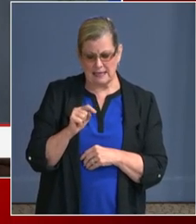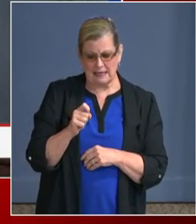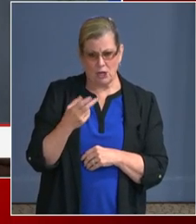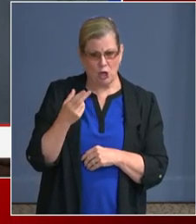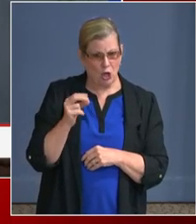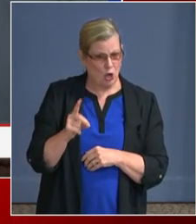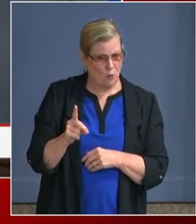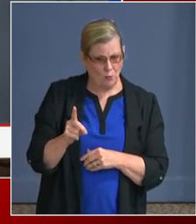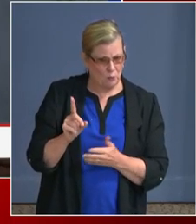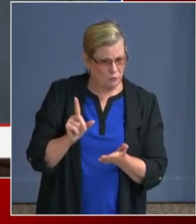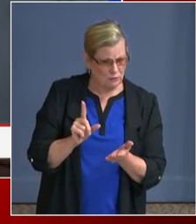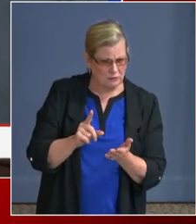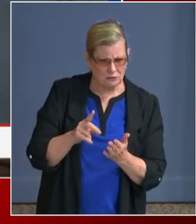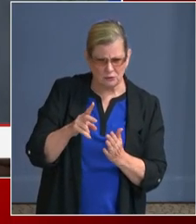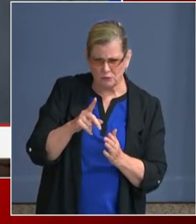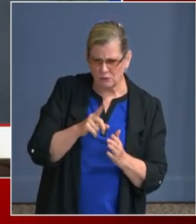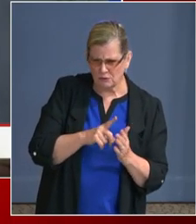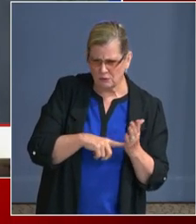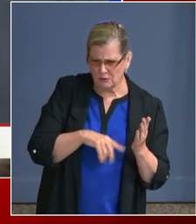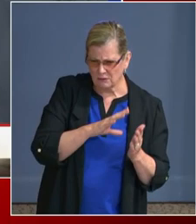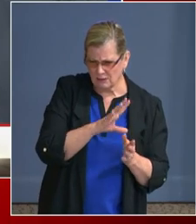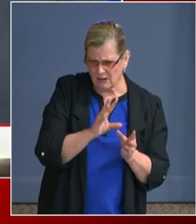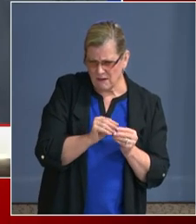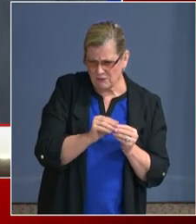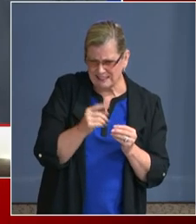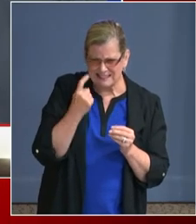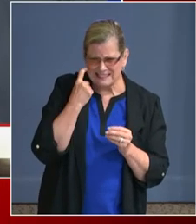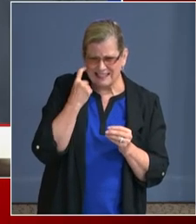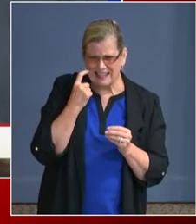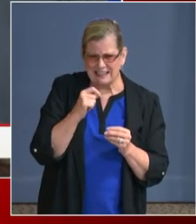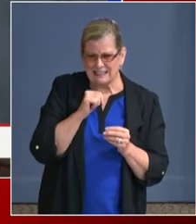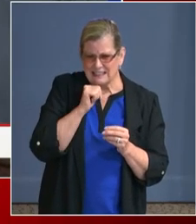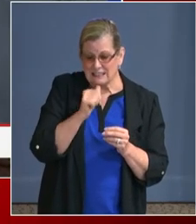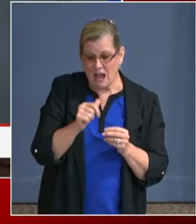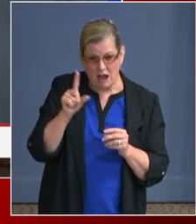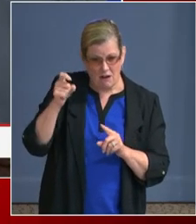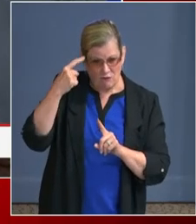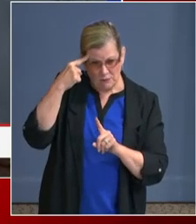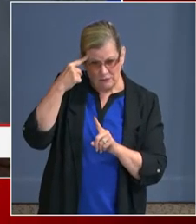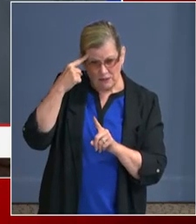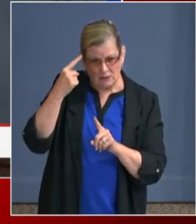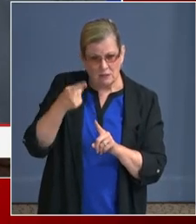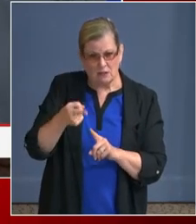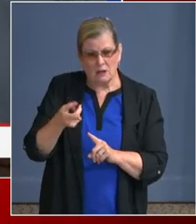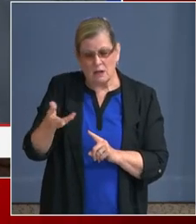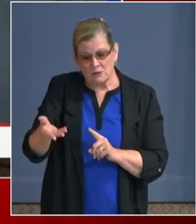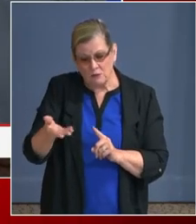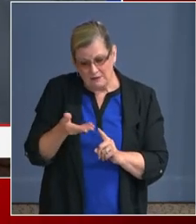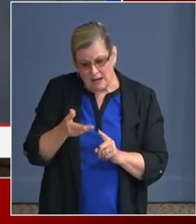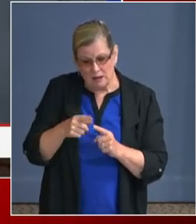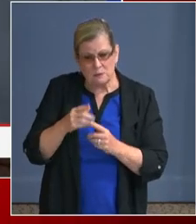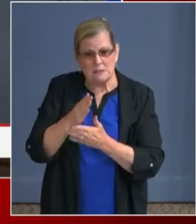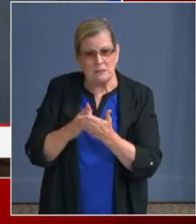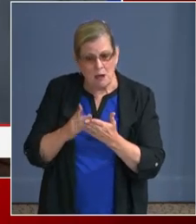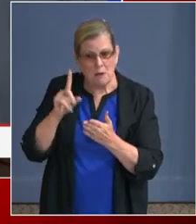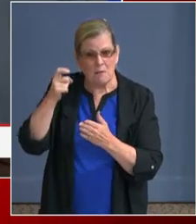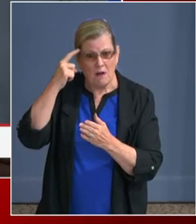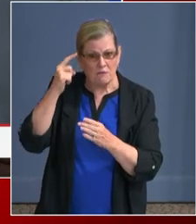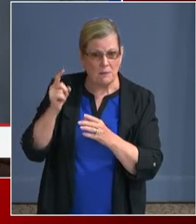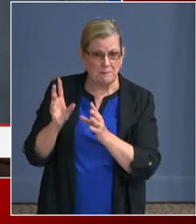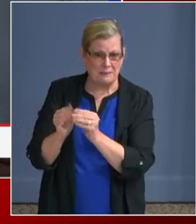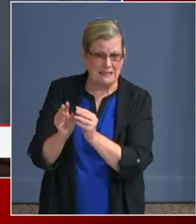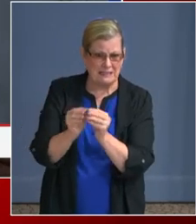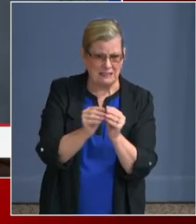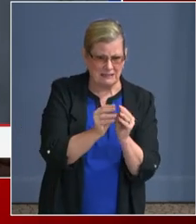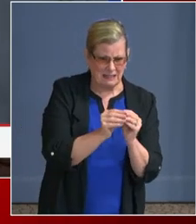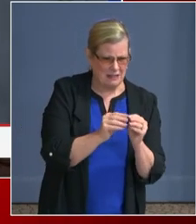you mentioned that because your title isn't governor, you aren't always invited to some of the governor conversations about combating coronavirus.